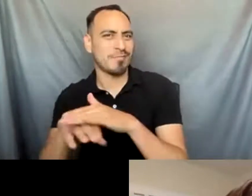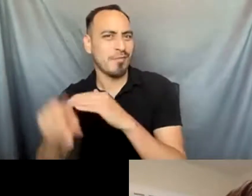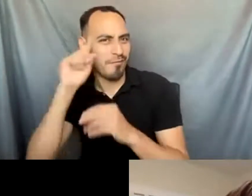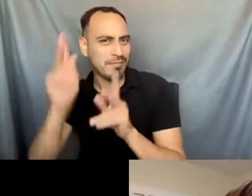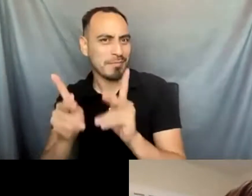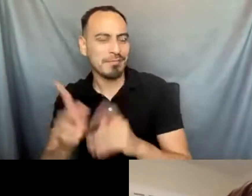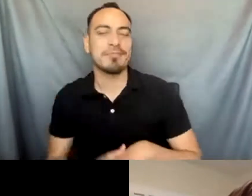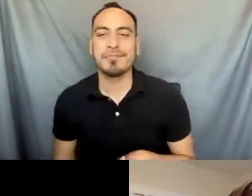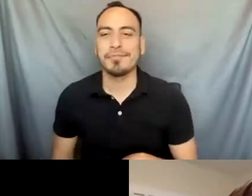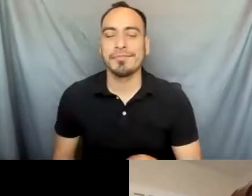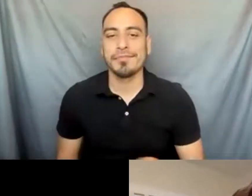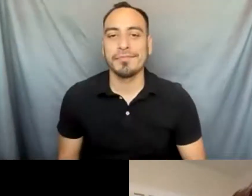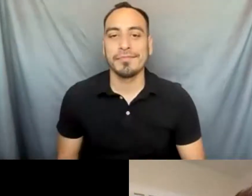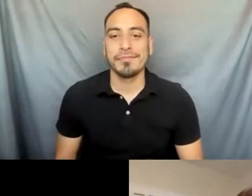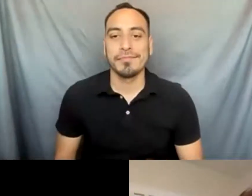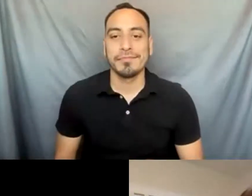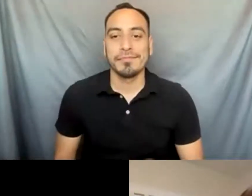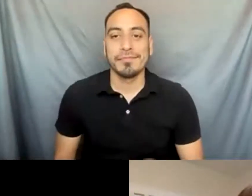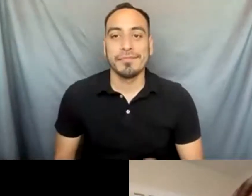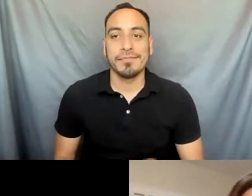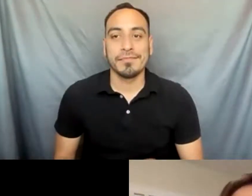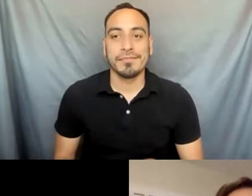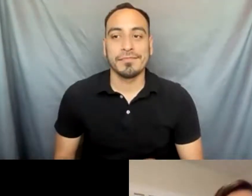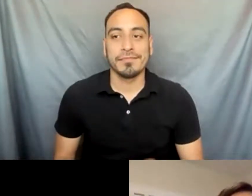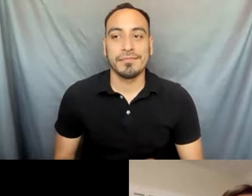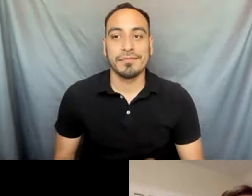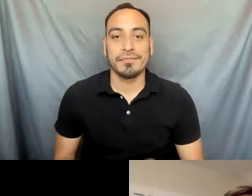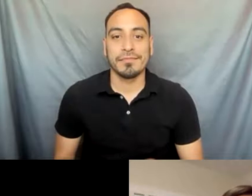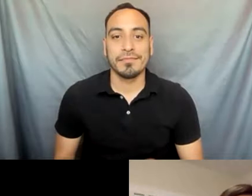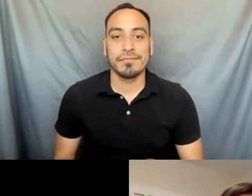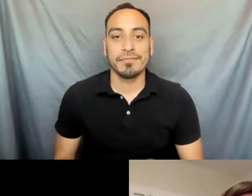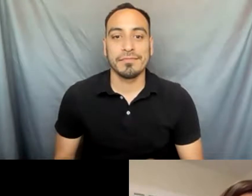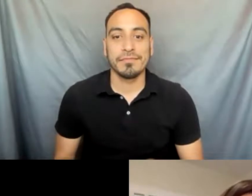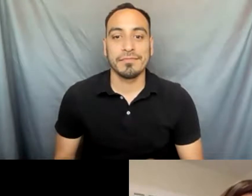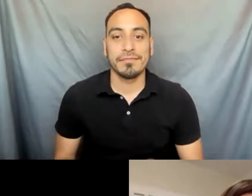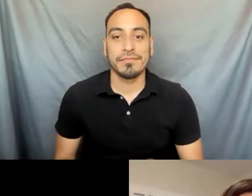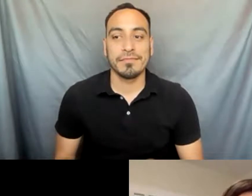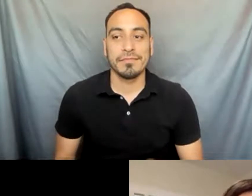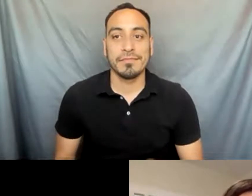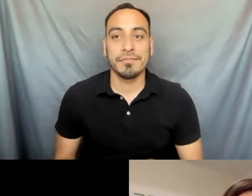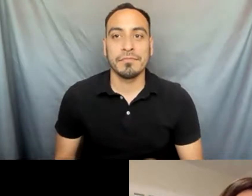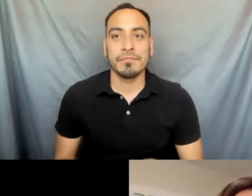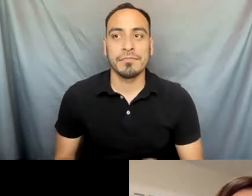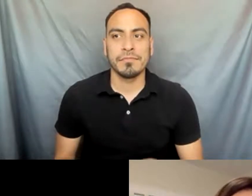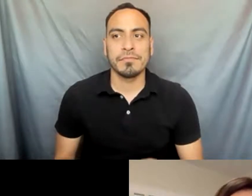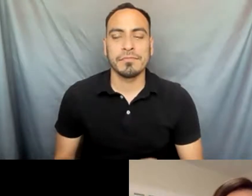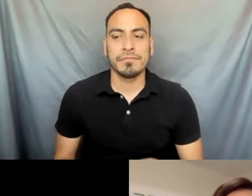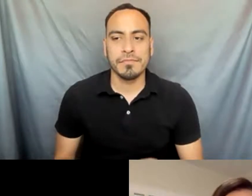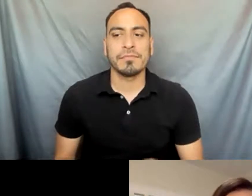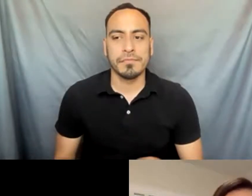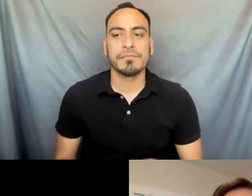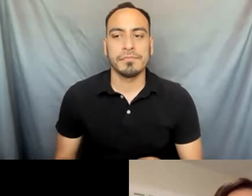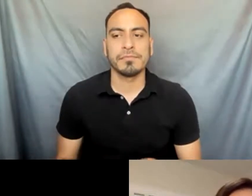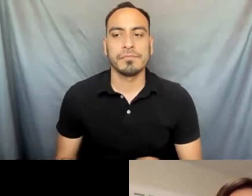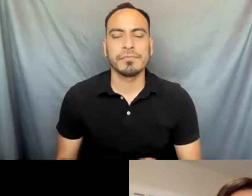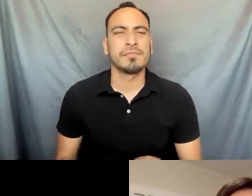And so we are also, I think we've discussed in the past, kind of moving away from that mass vaccination plan, which was our